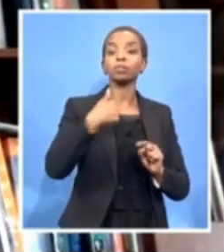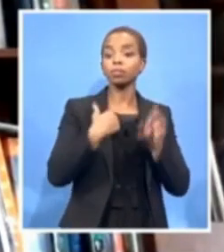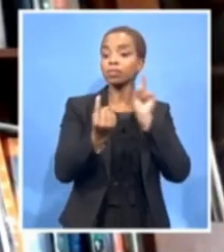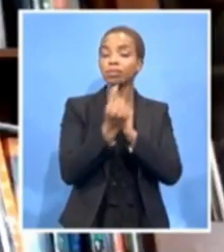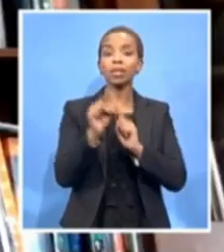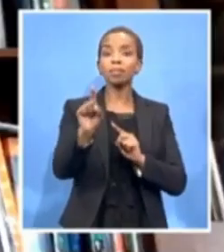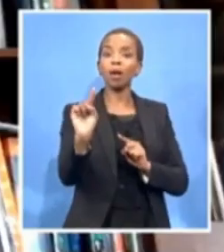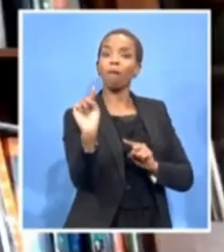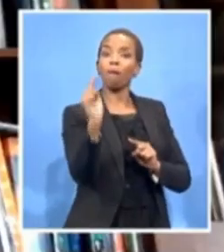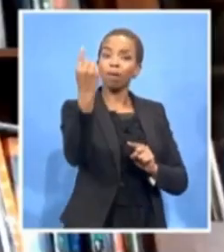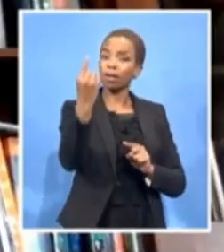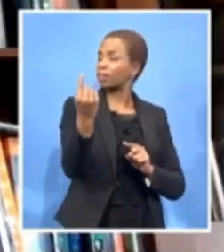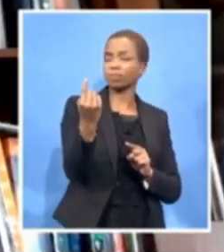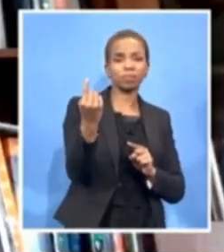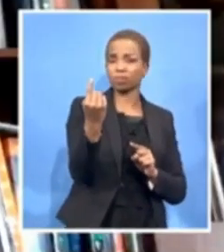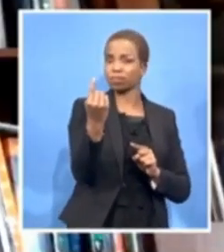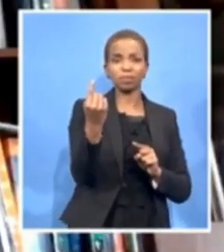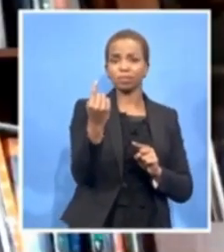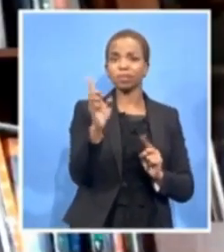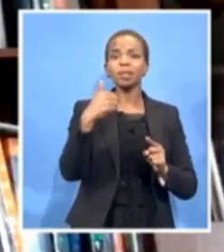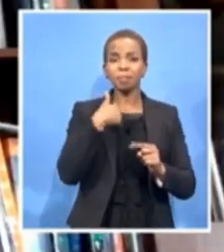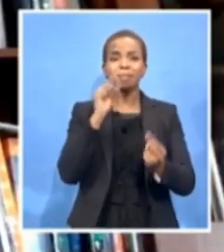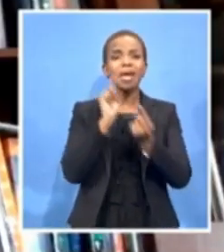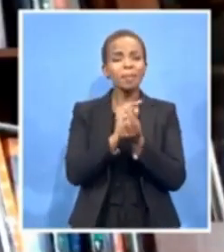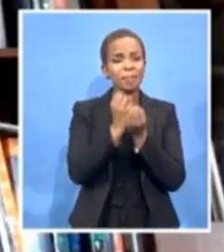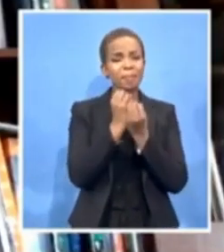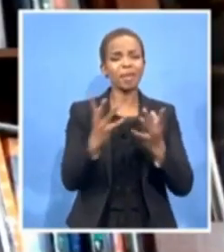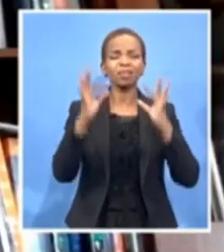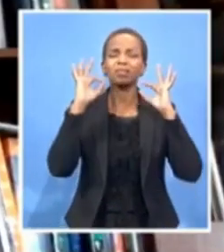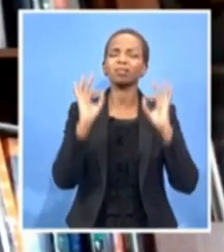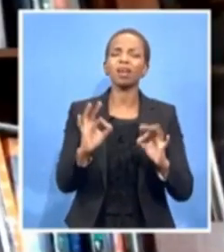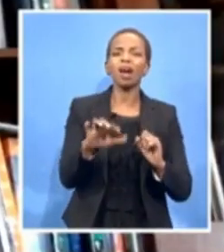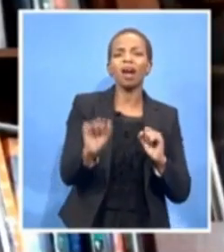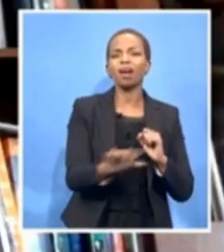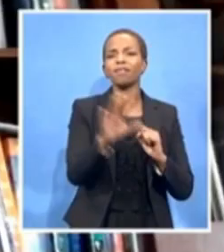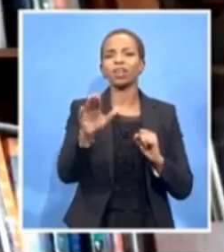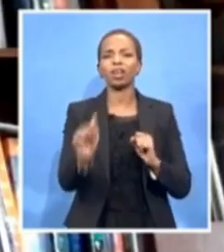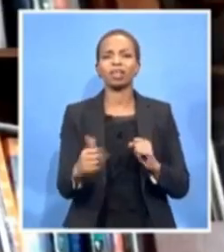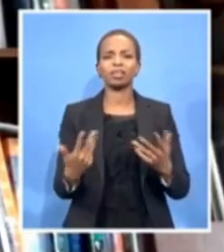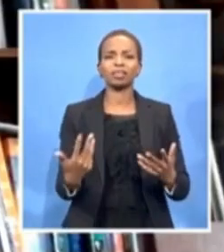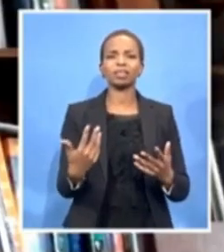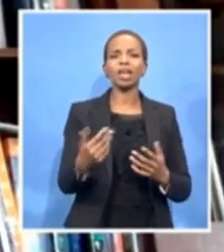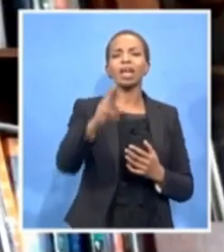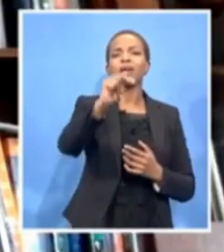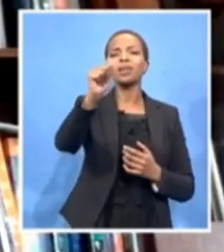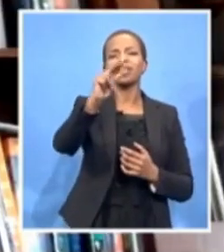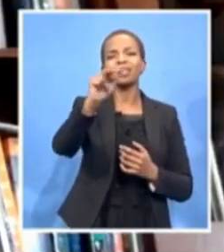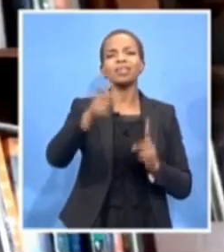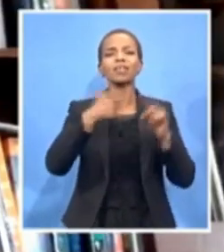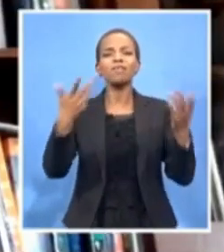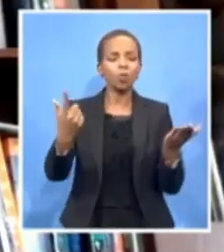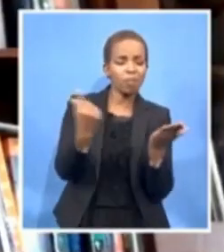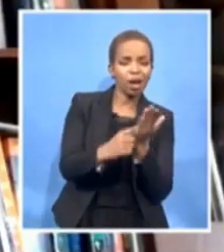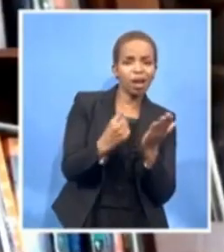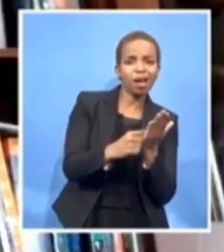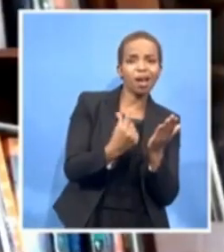great Africans. Nana Kobina Nkesia from Ghana, who has written about the need for